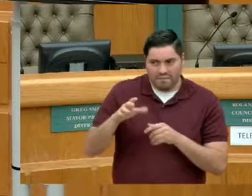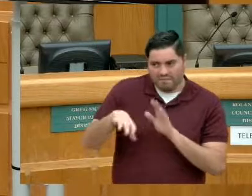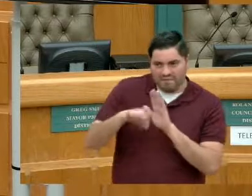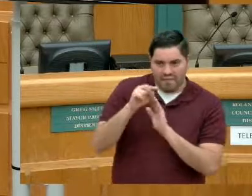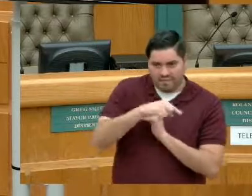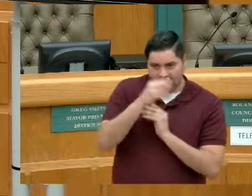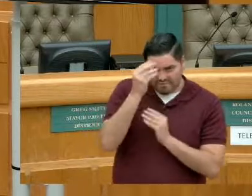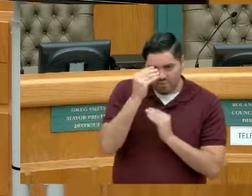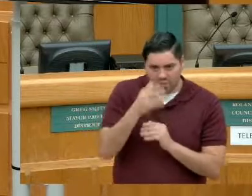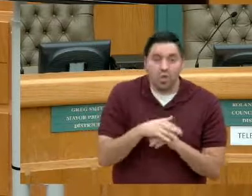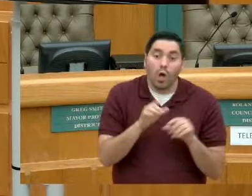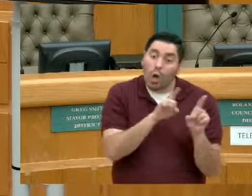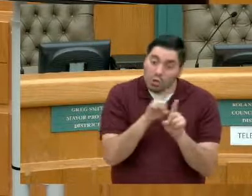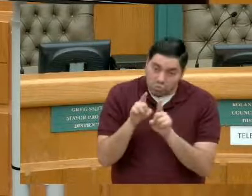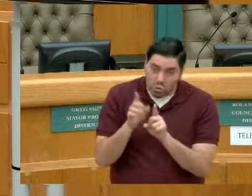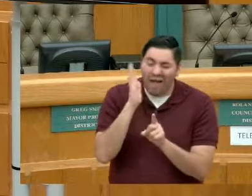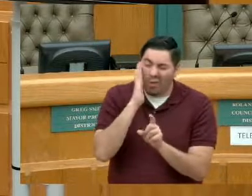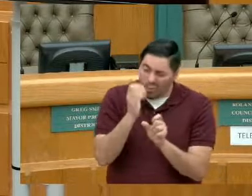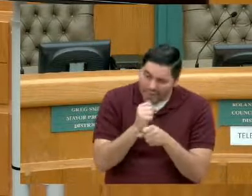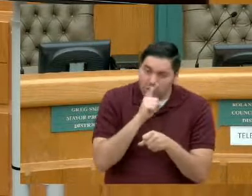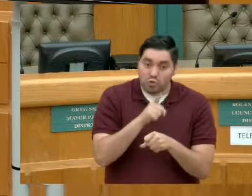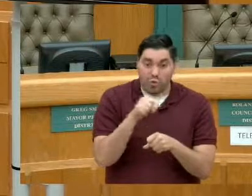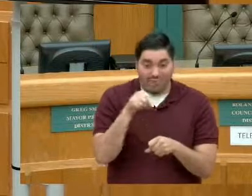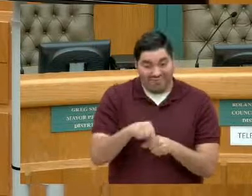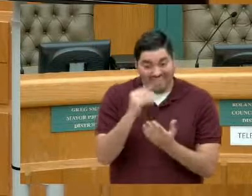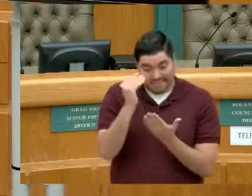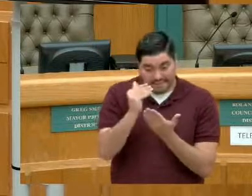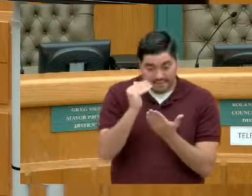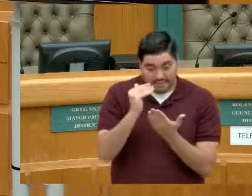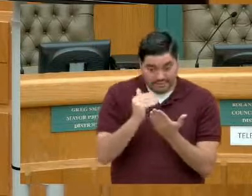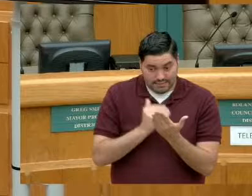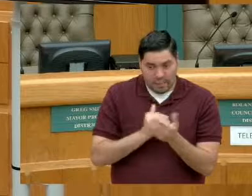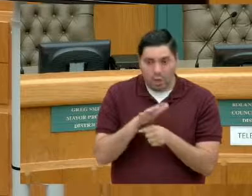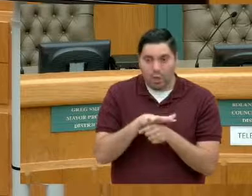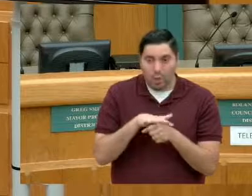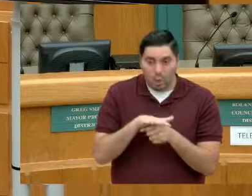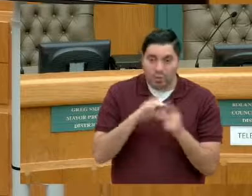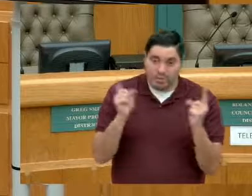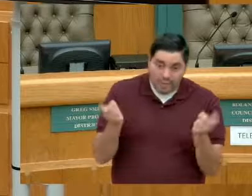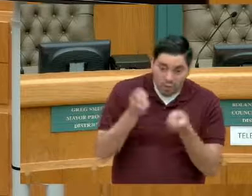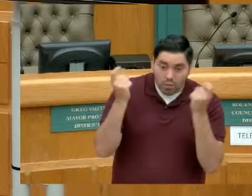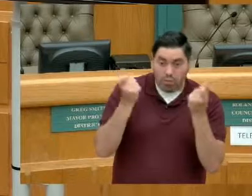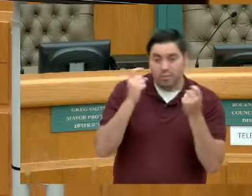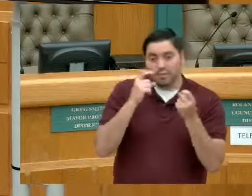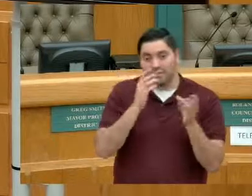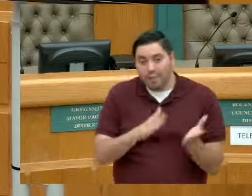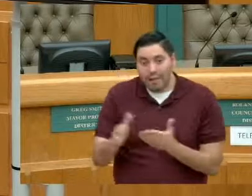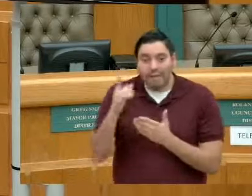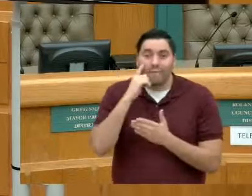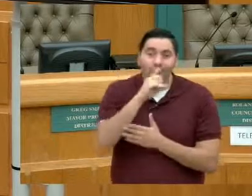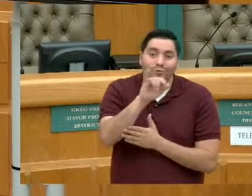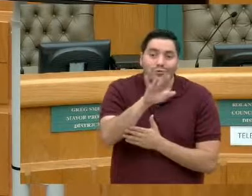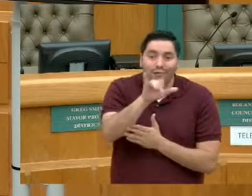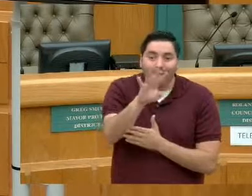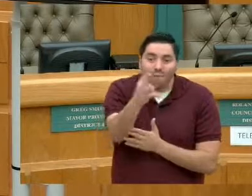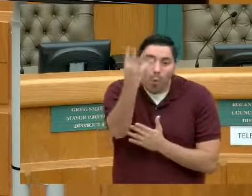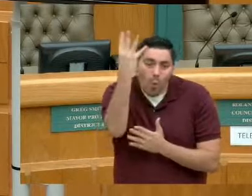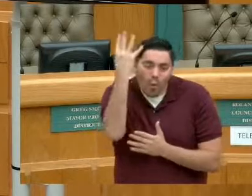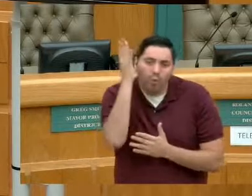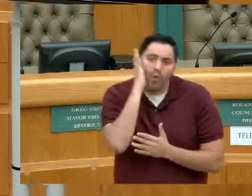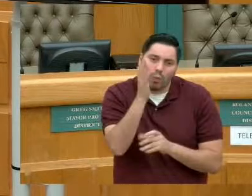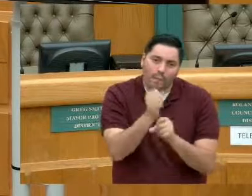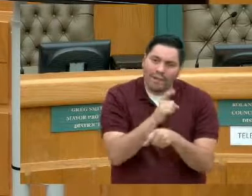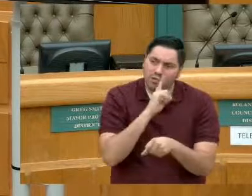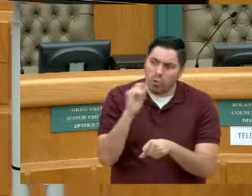And again, I'm going to make sure that I get a complete listing of some of the local ceremonies that are planned for July 4th, and we'll make certain that we